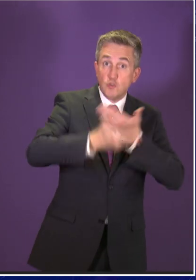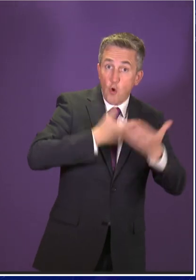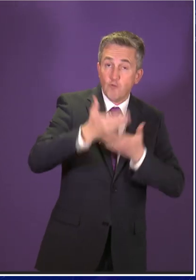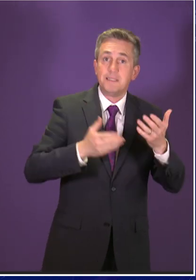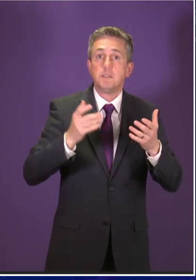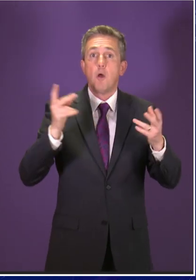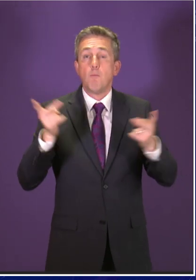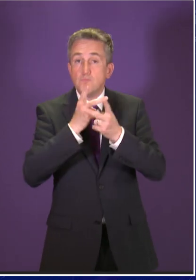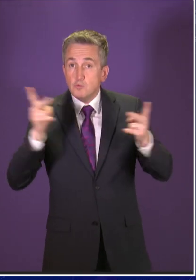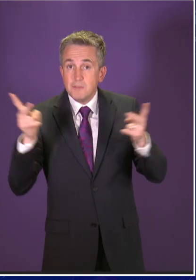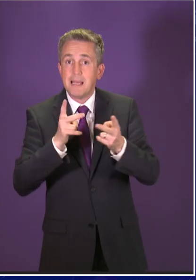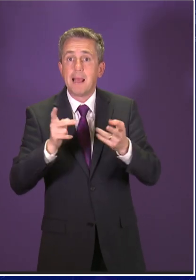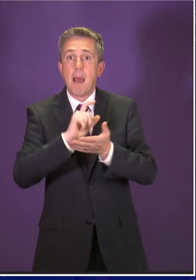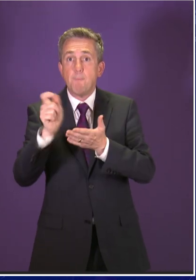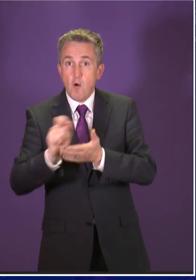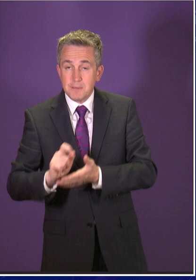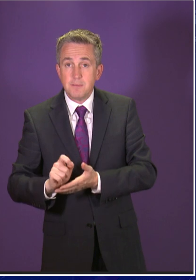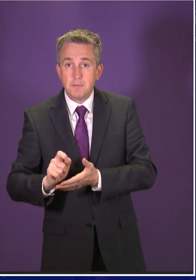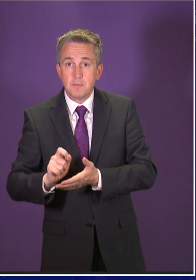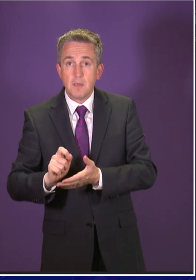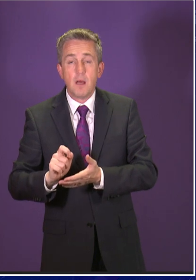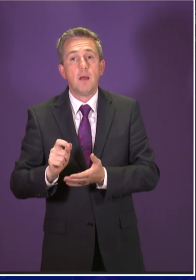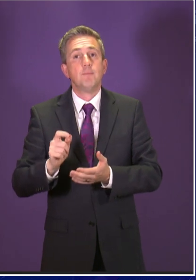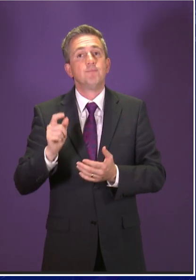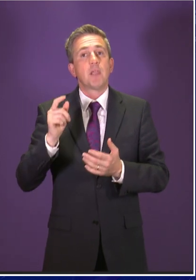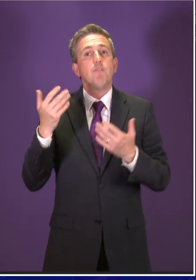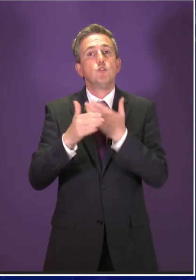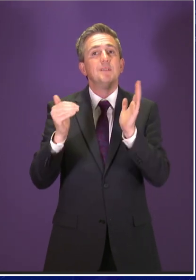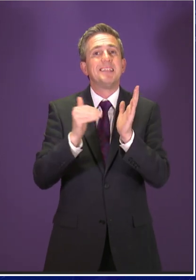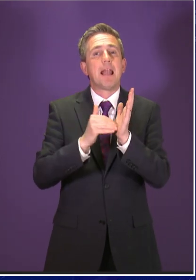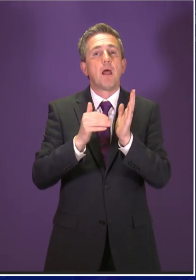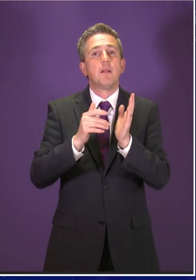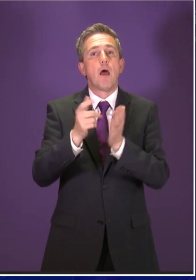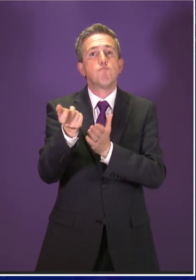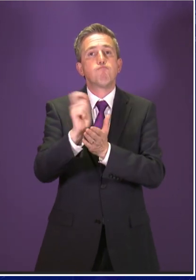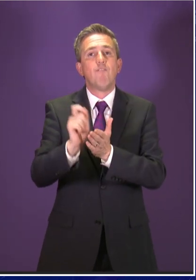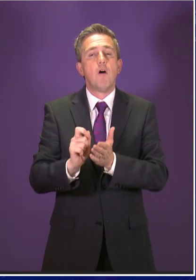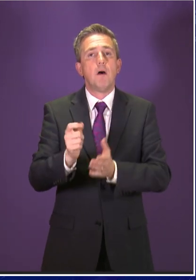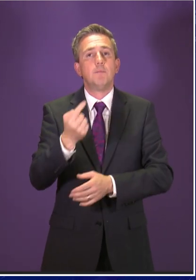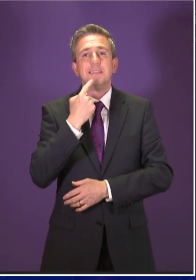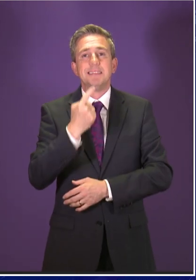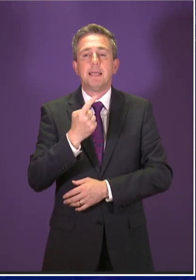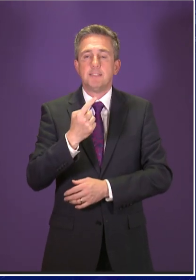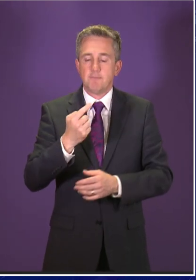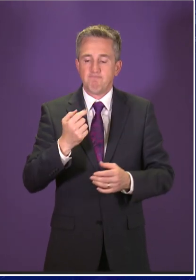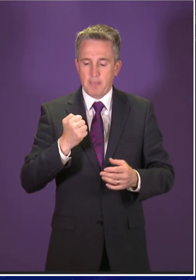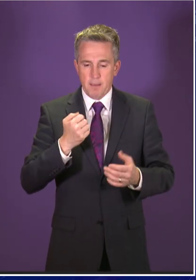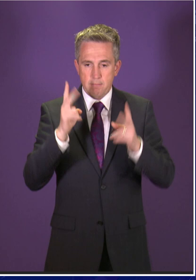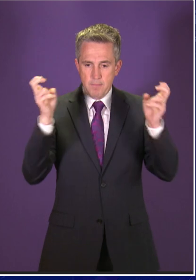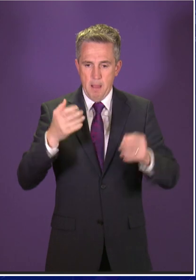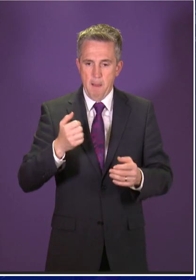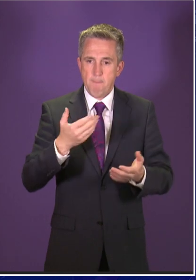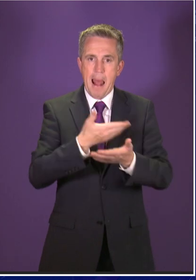poems. There's a Māori whakatauki, or proverb, which translated says, "My language is